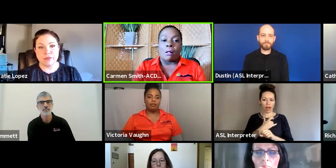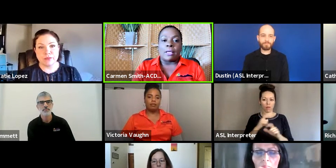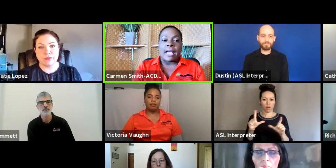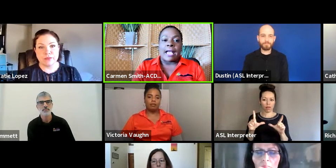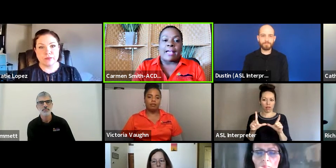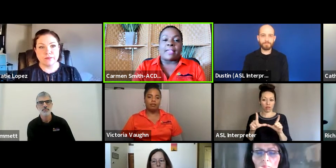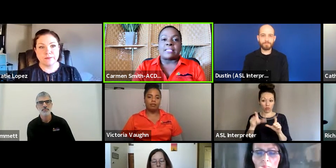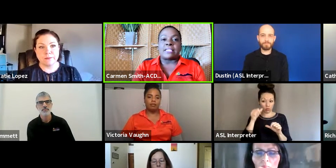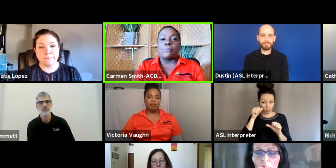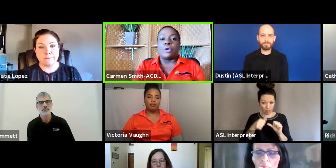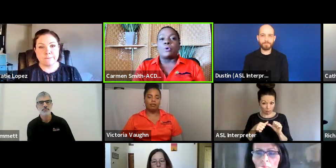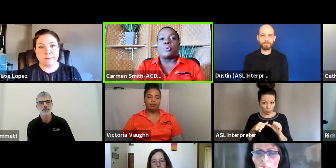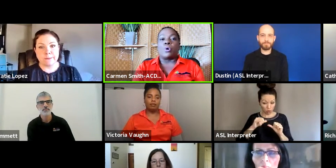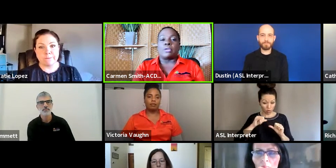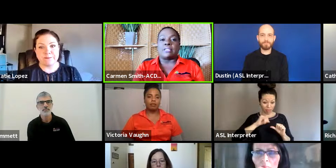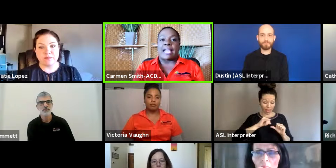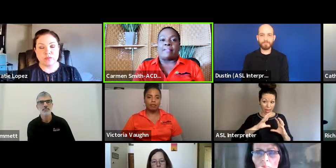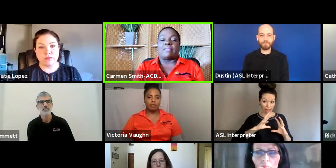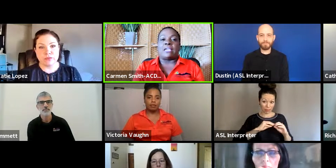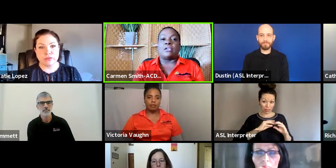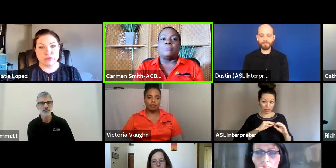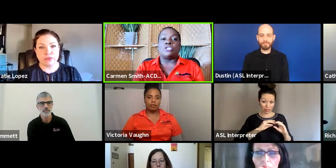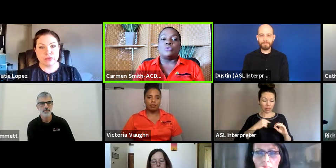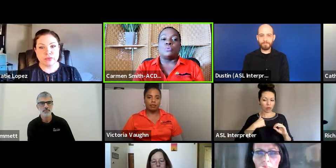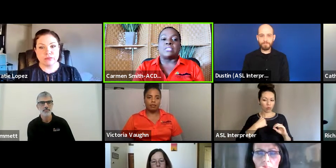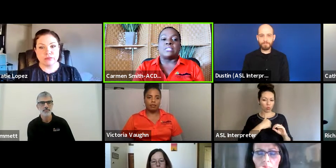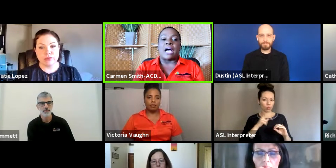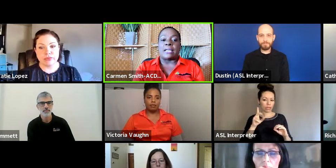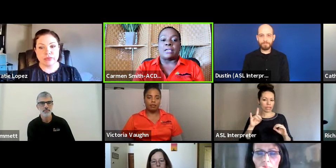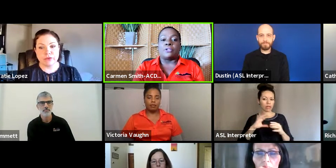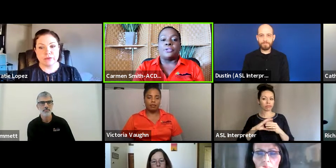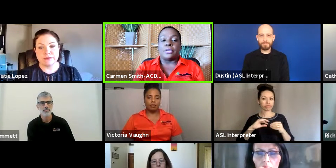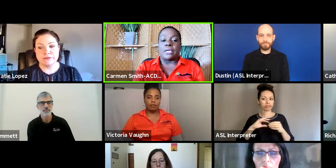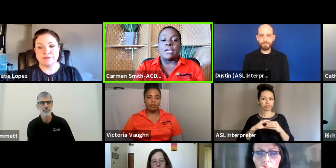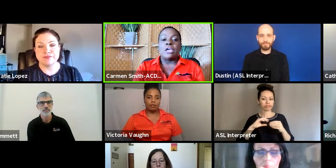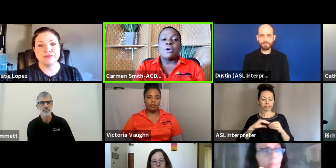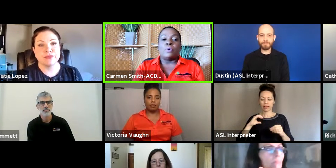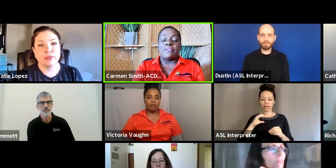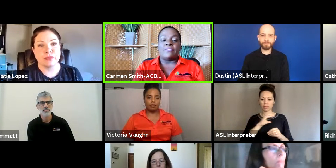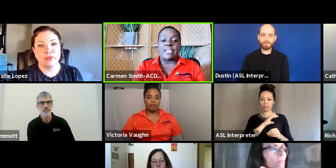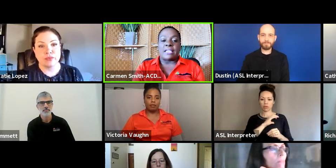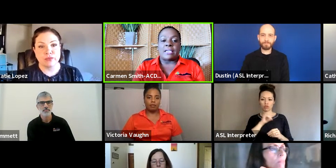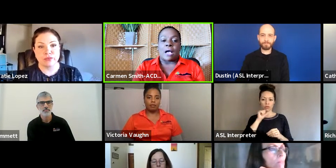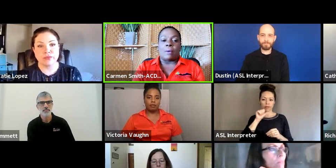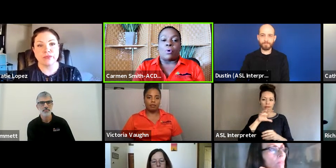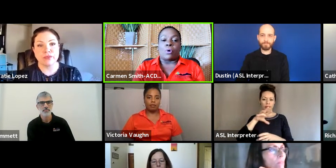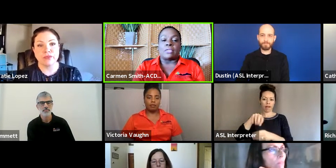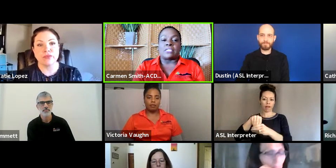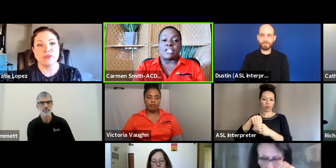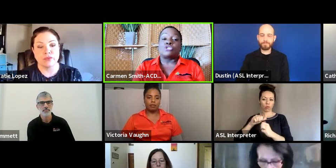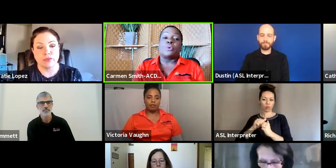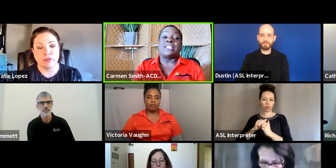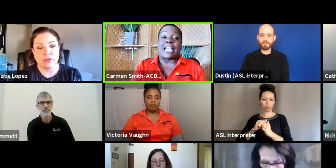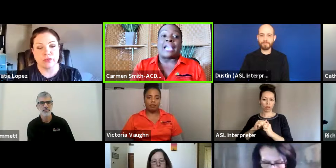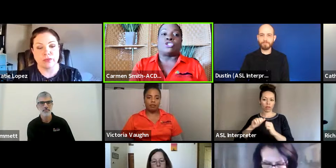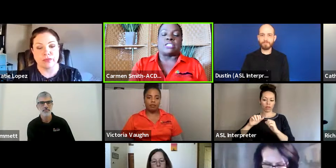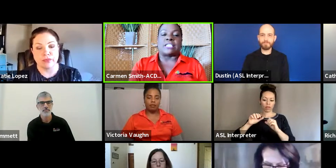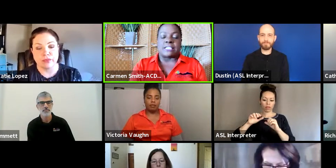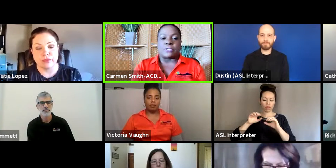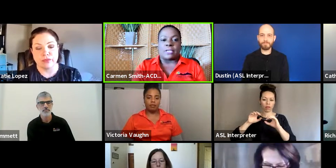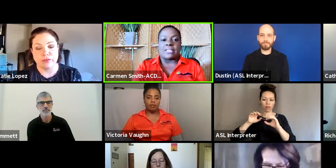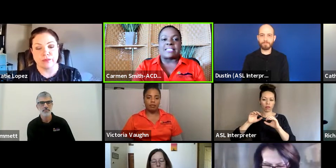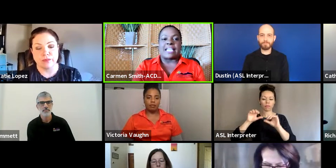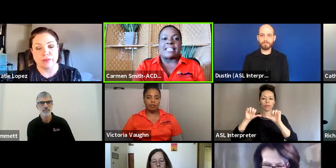will recall, at that time, we reported that the commission was not included with the organizations, or with